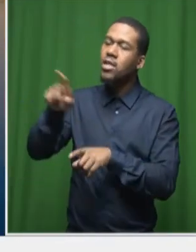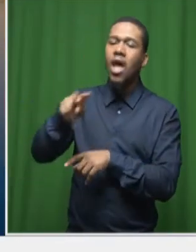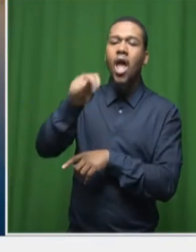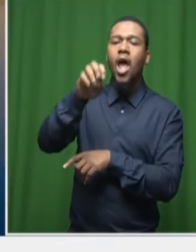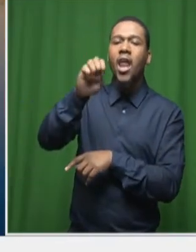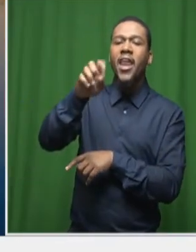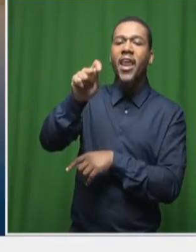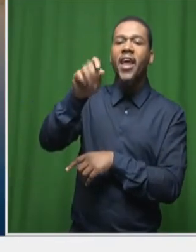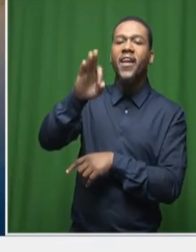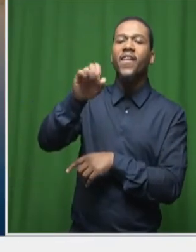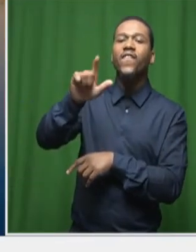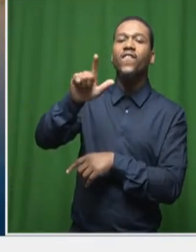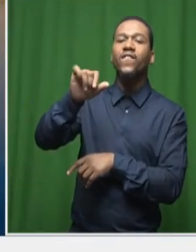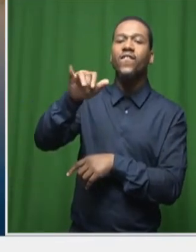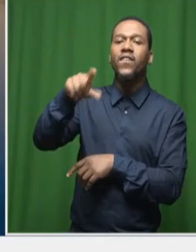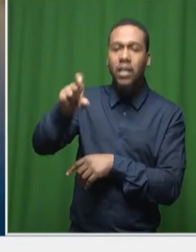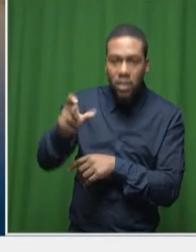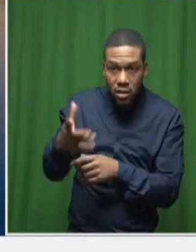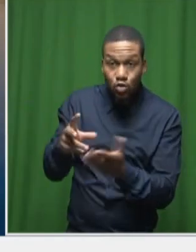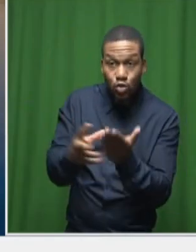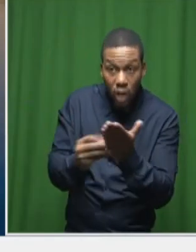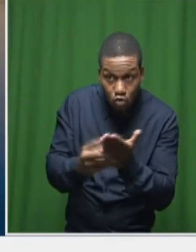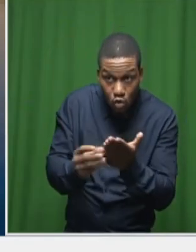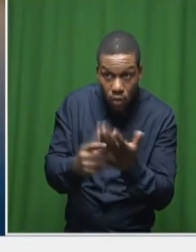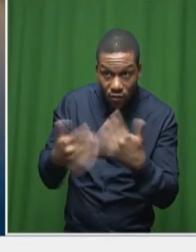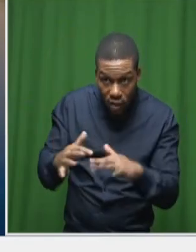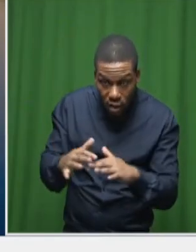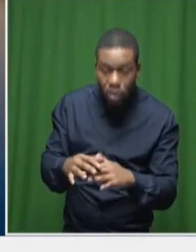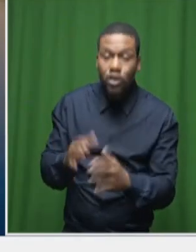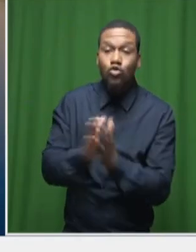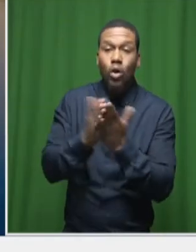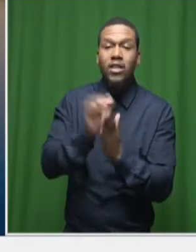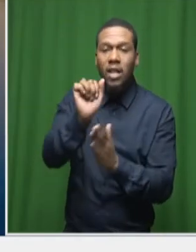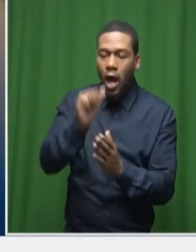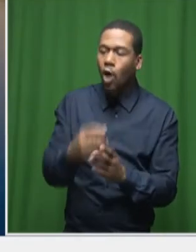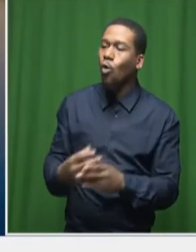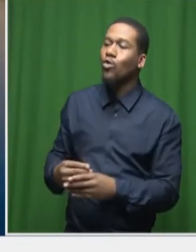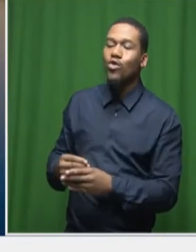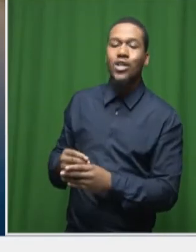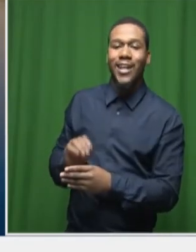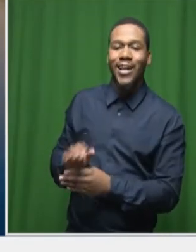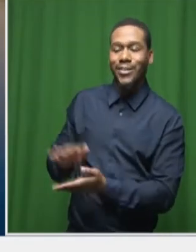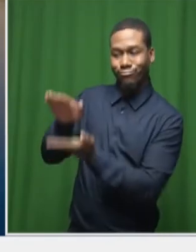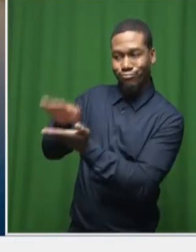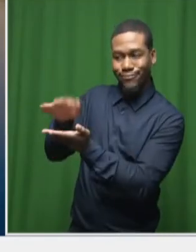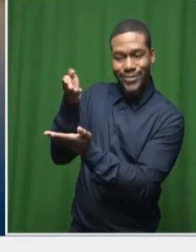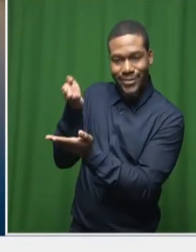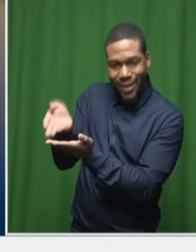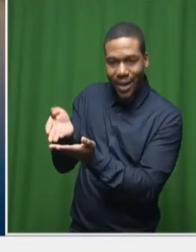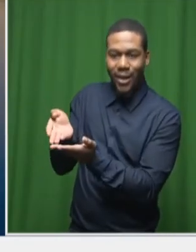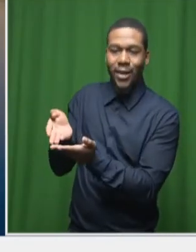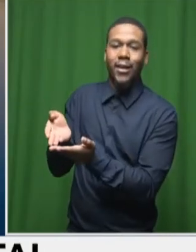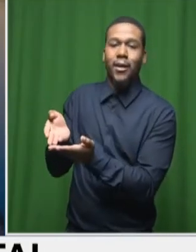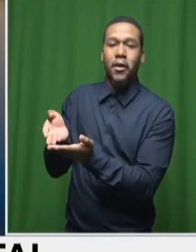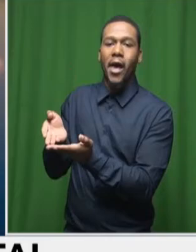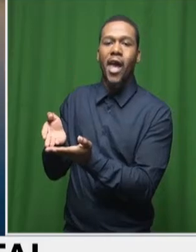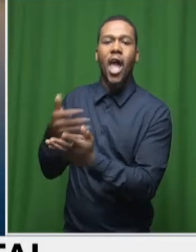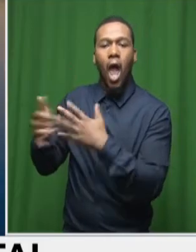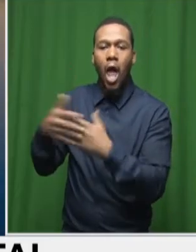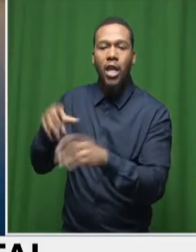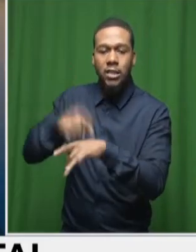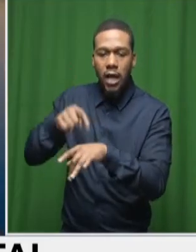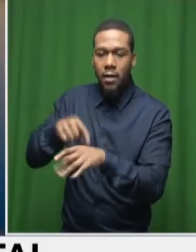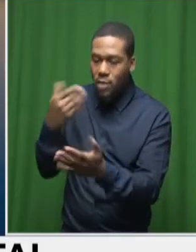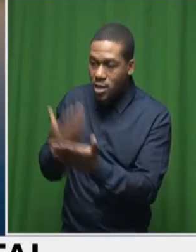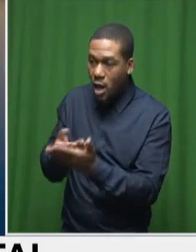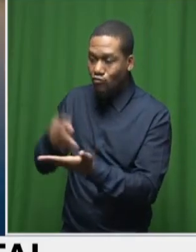your book is stored on the e-shelf within the platform, and it's got an internal e-reader where you can highlight, do notes, save everything. So while you're doing